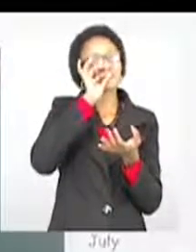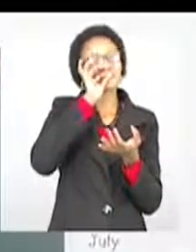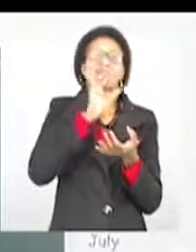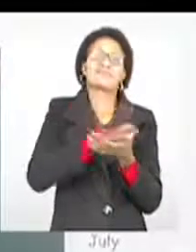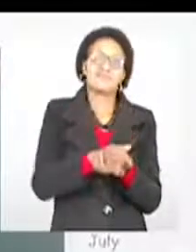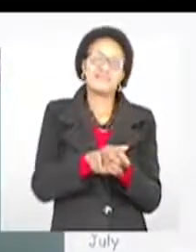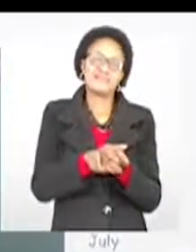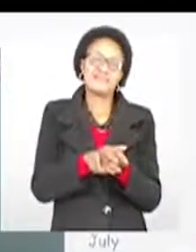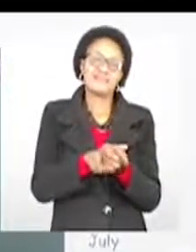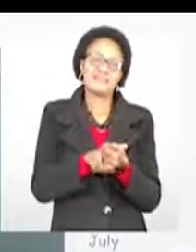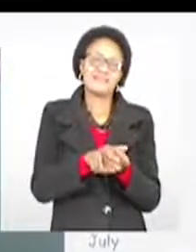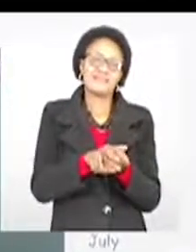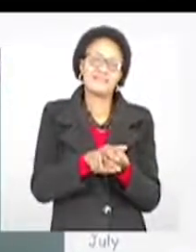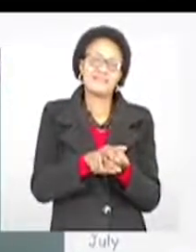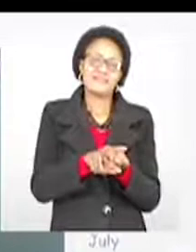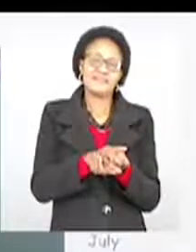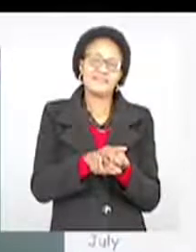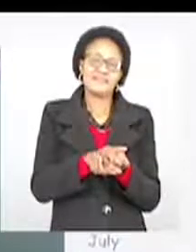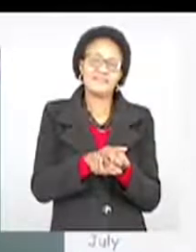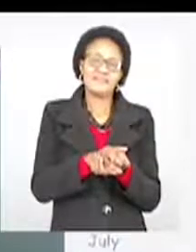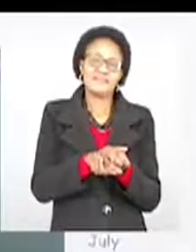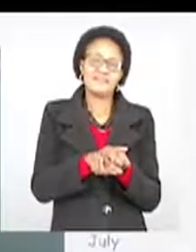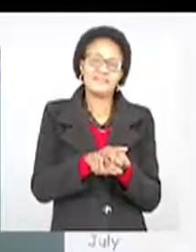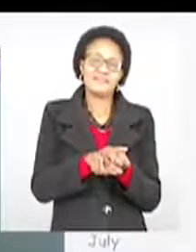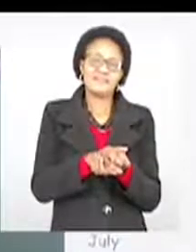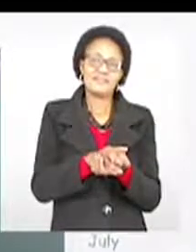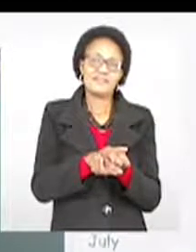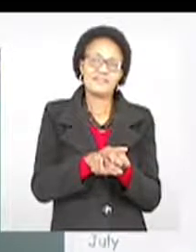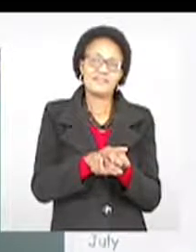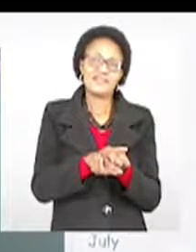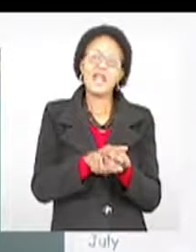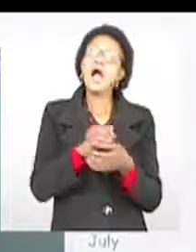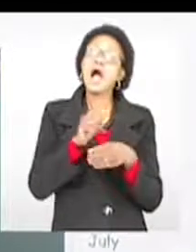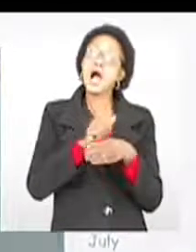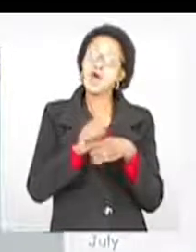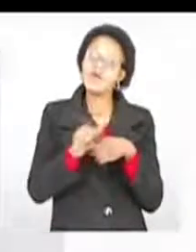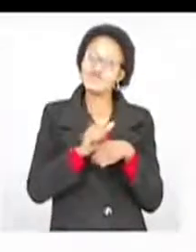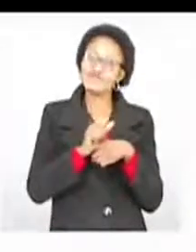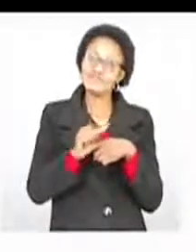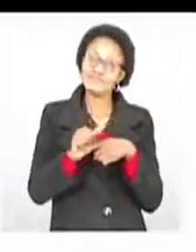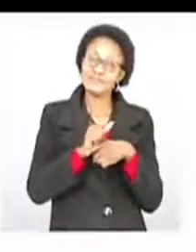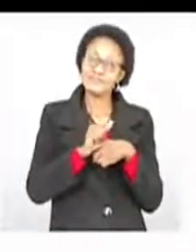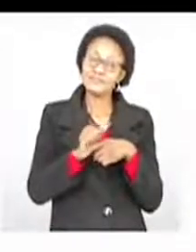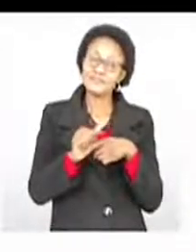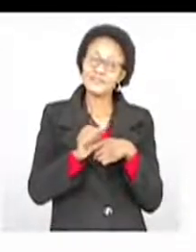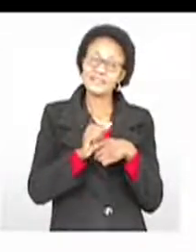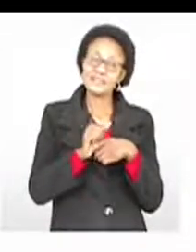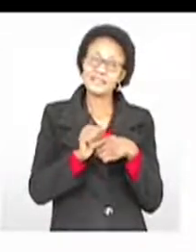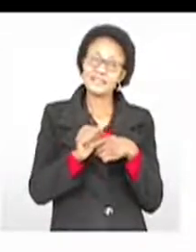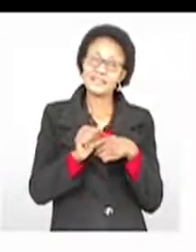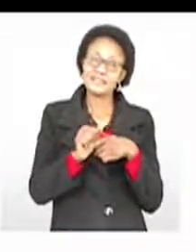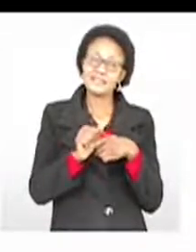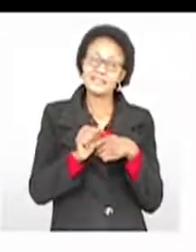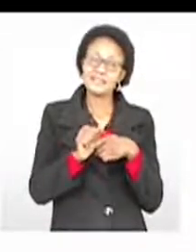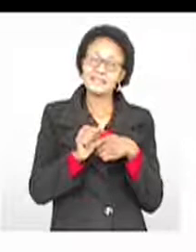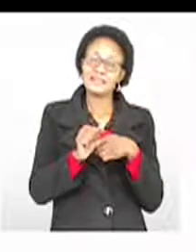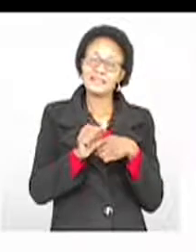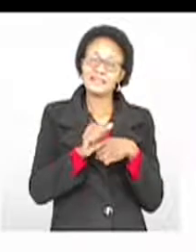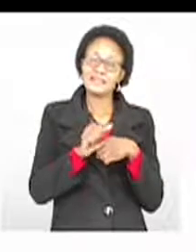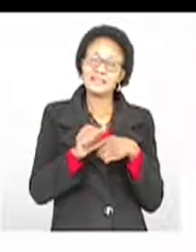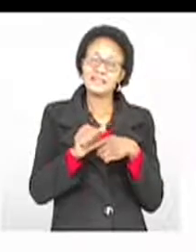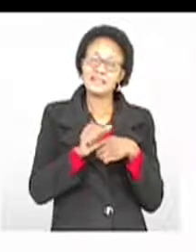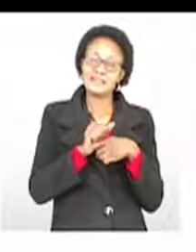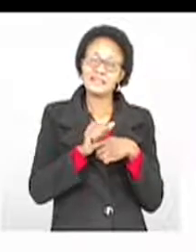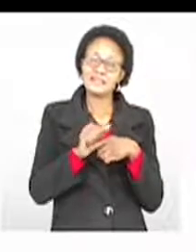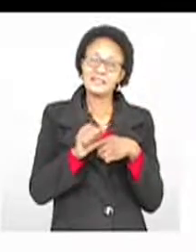Yummy tea. So, let's take a look at our exercise. What I would like you to do for this exercise